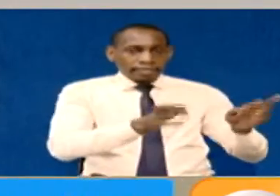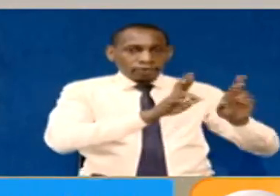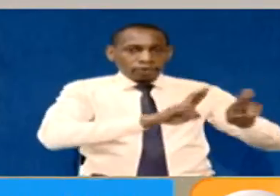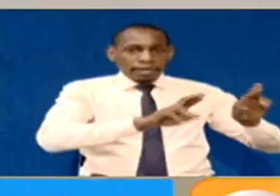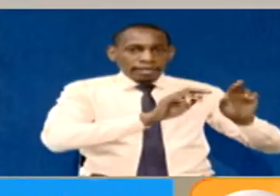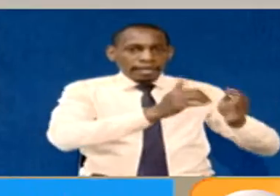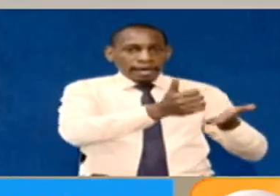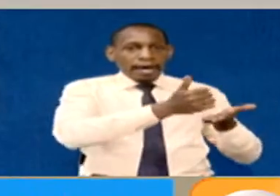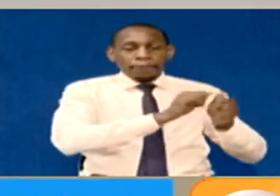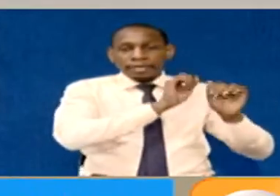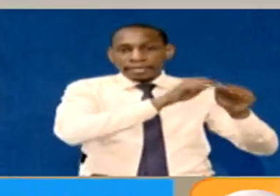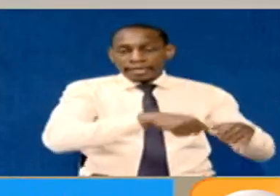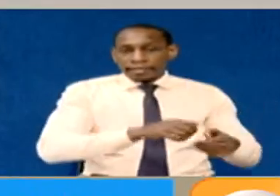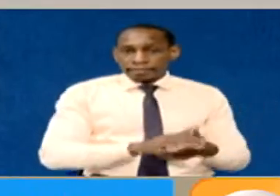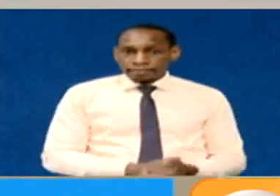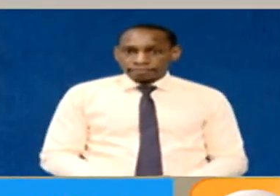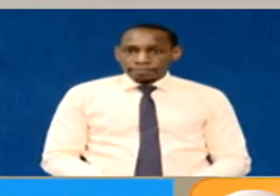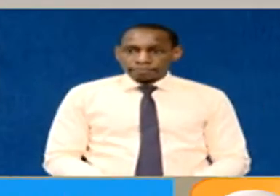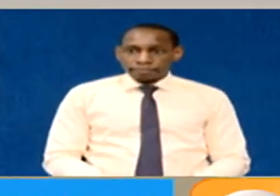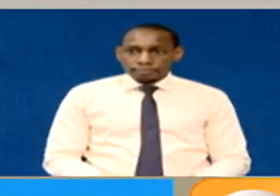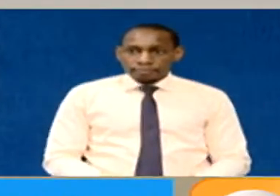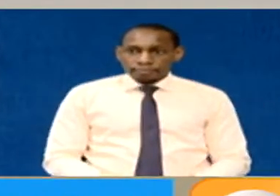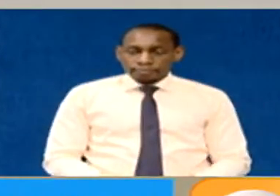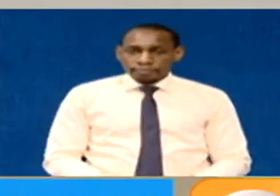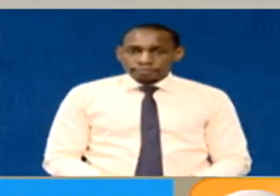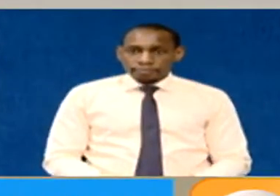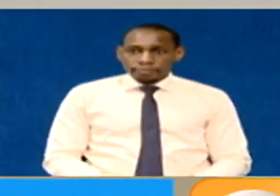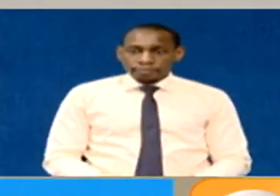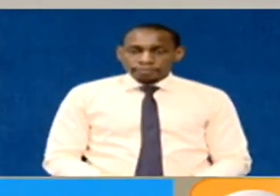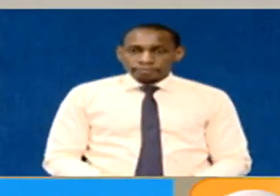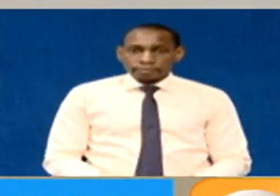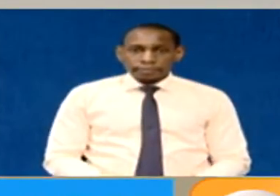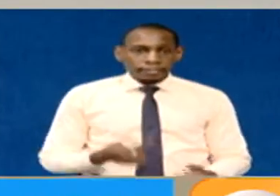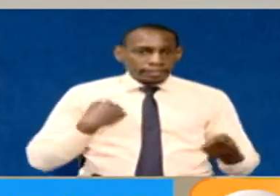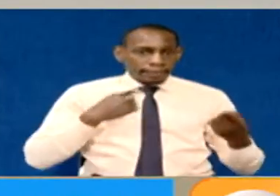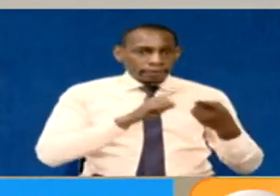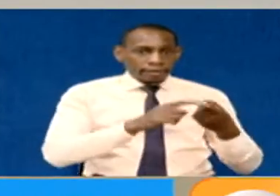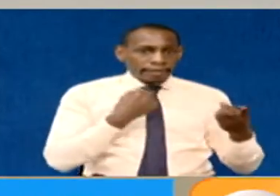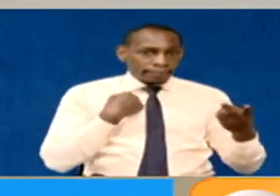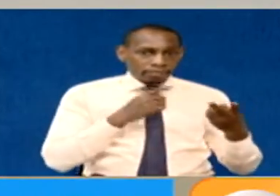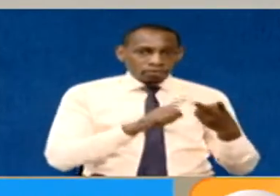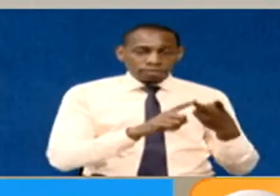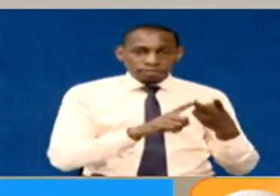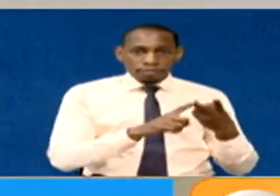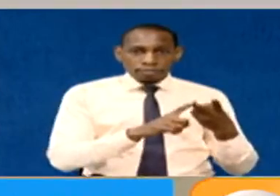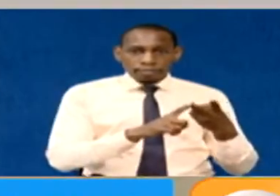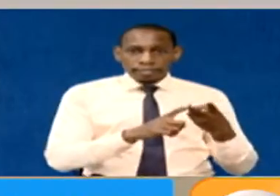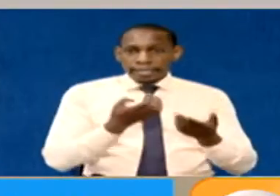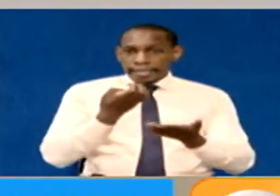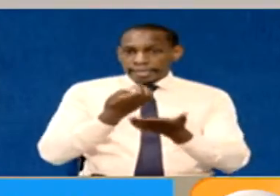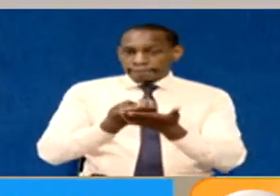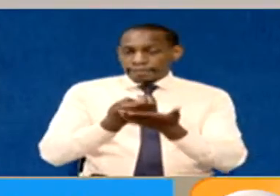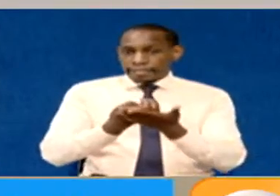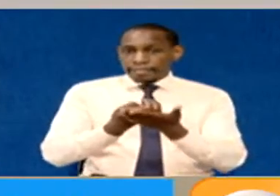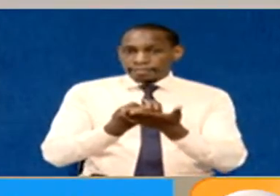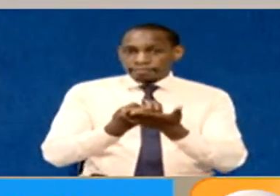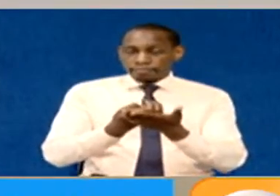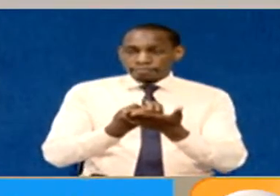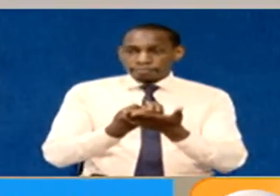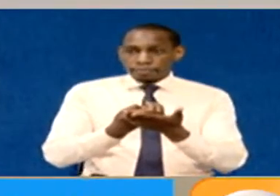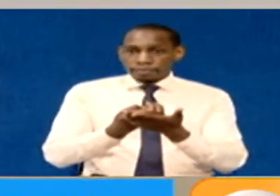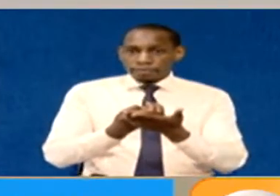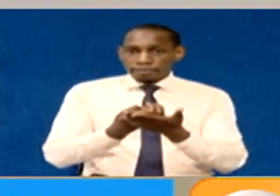for appointment or no longer have the questions that have been raised? Number one. Number two, was the evidence or